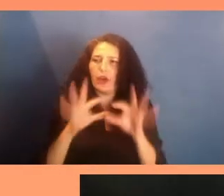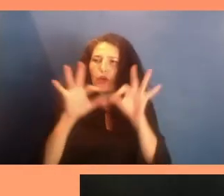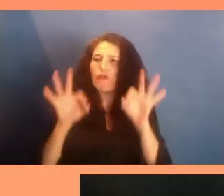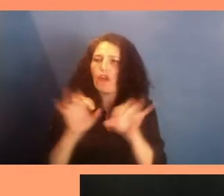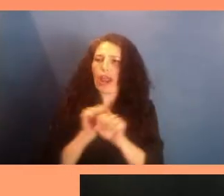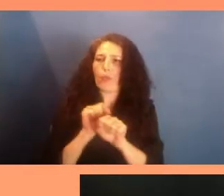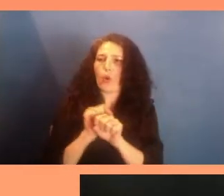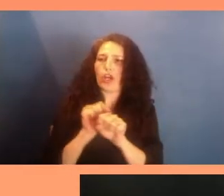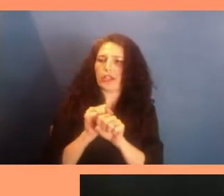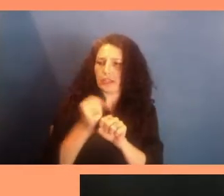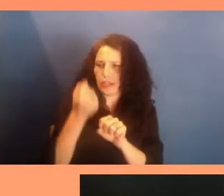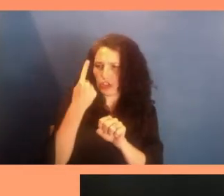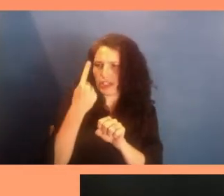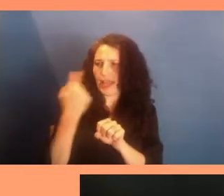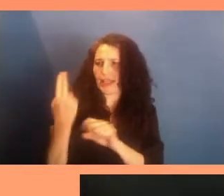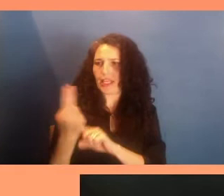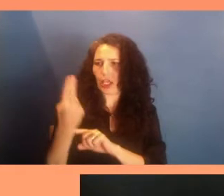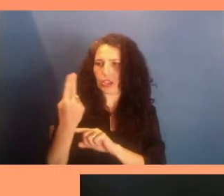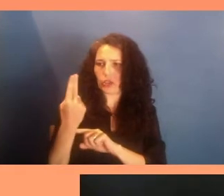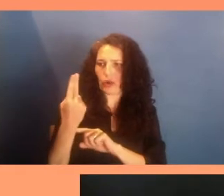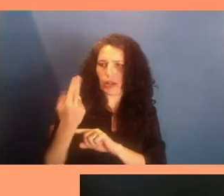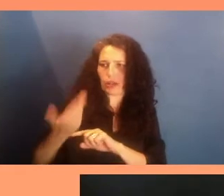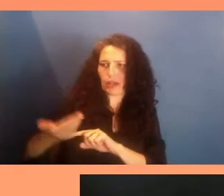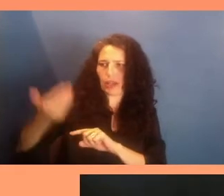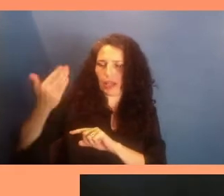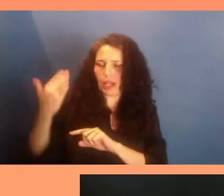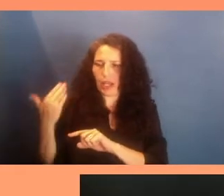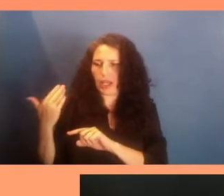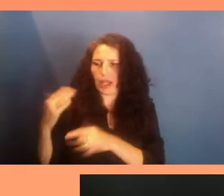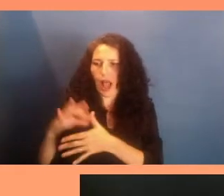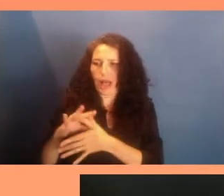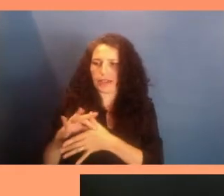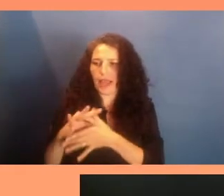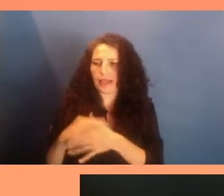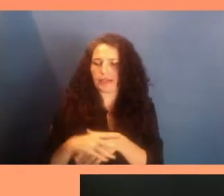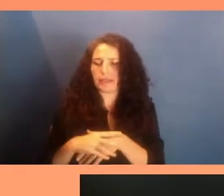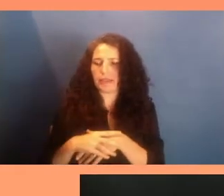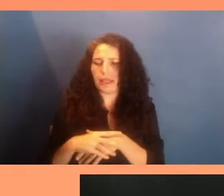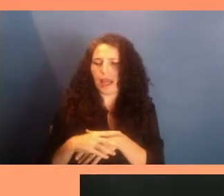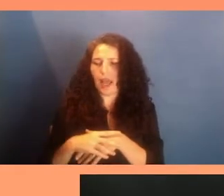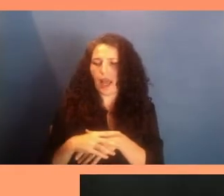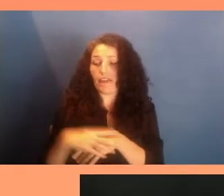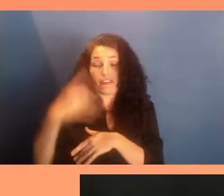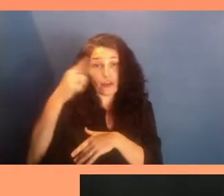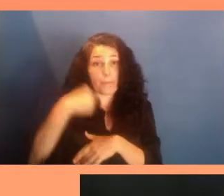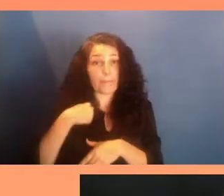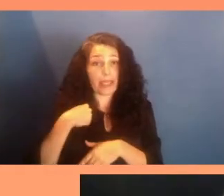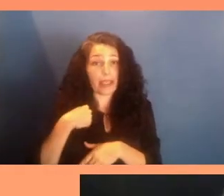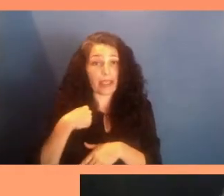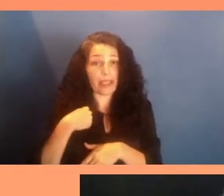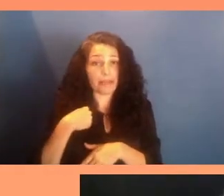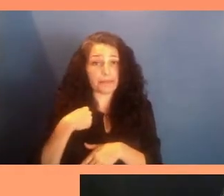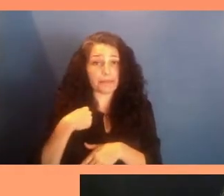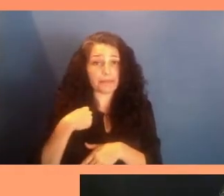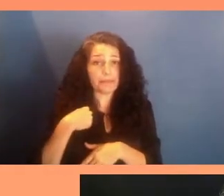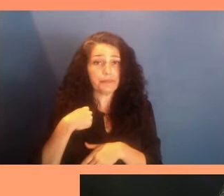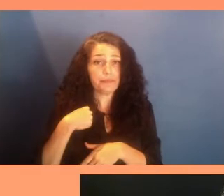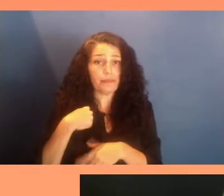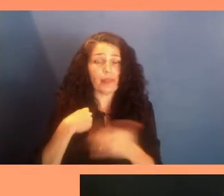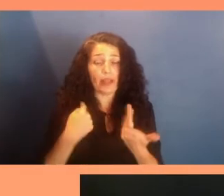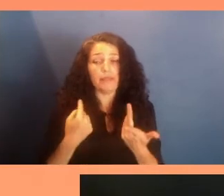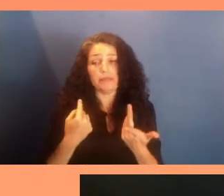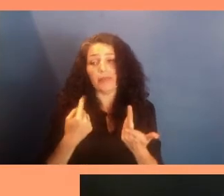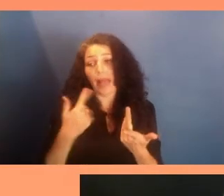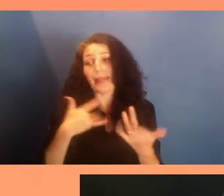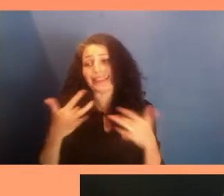is a historical context as well. Because one of the things that I really, for me, I'm excited about is that a lot of people who are coming into the field today